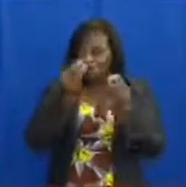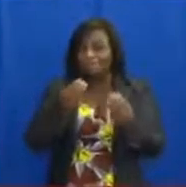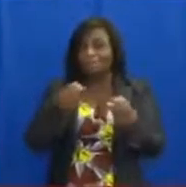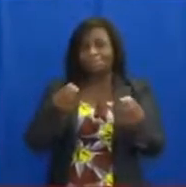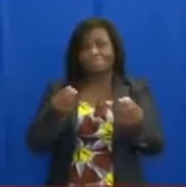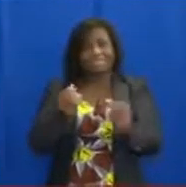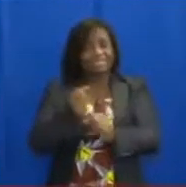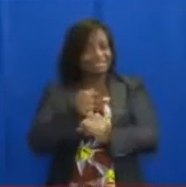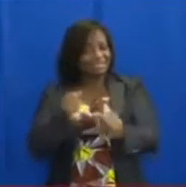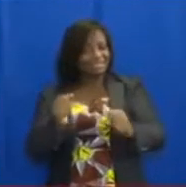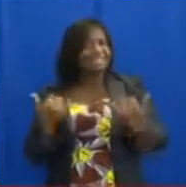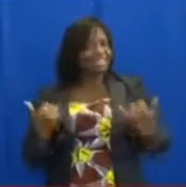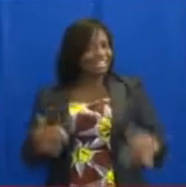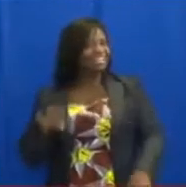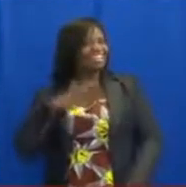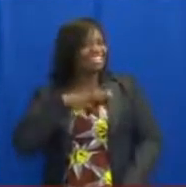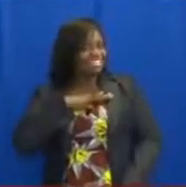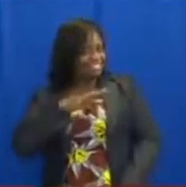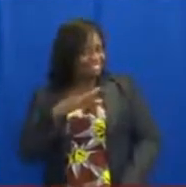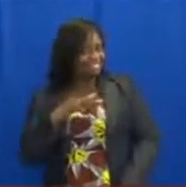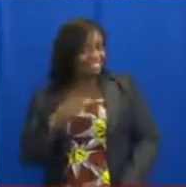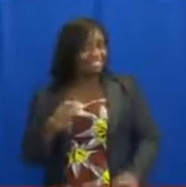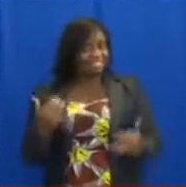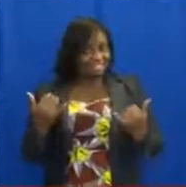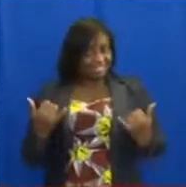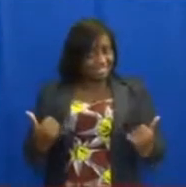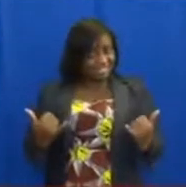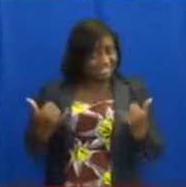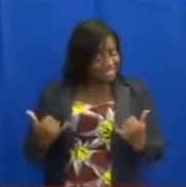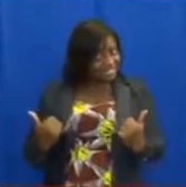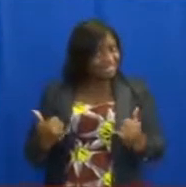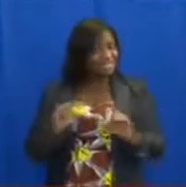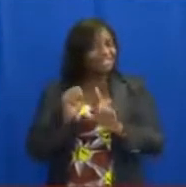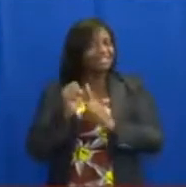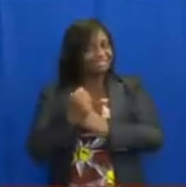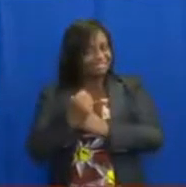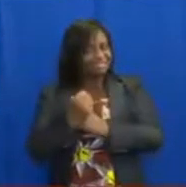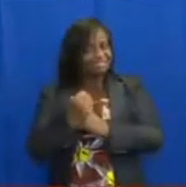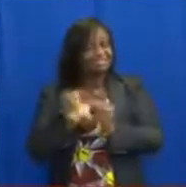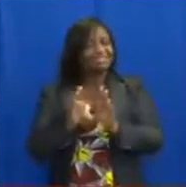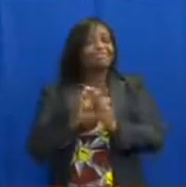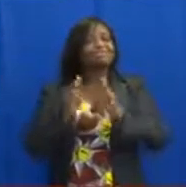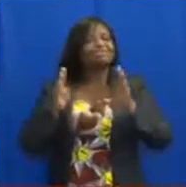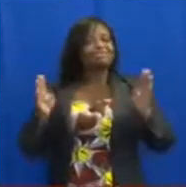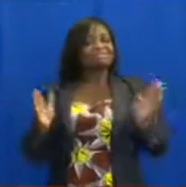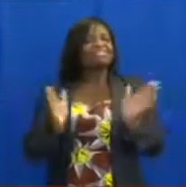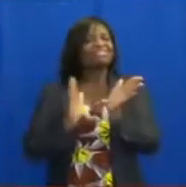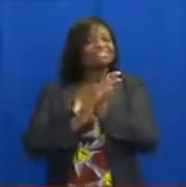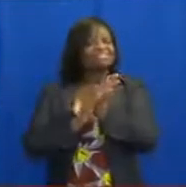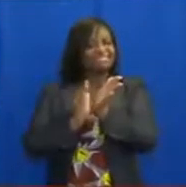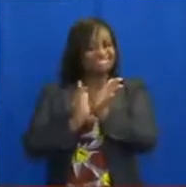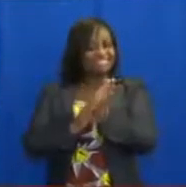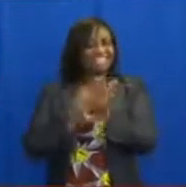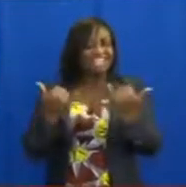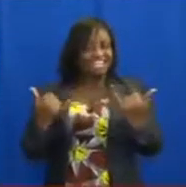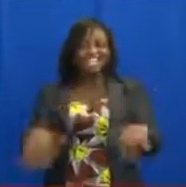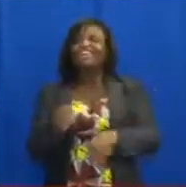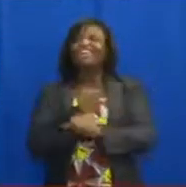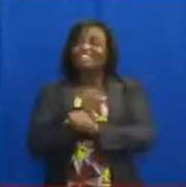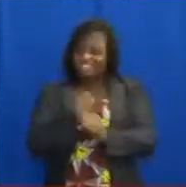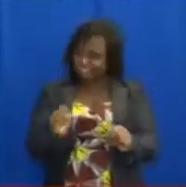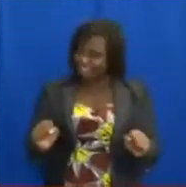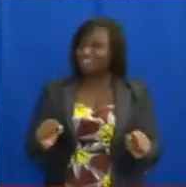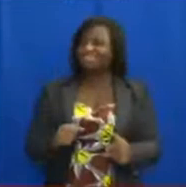safely. We are satisfied that in the current circumstances, the reopening of our schools is